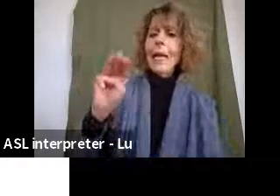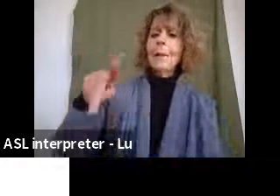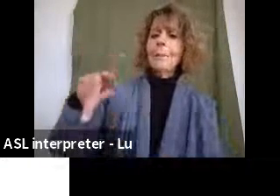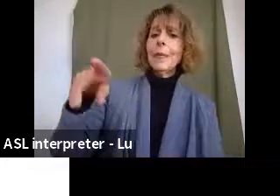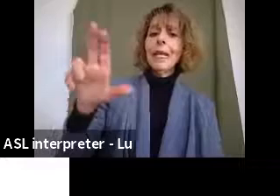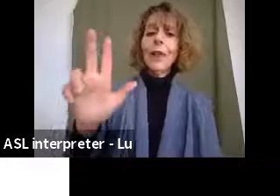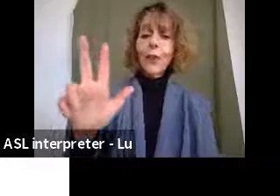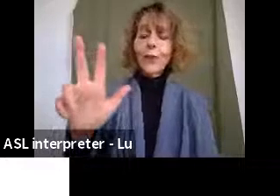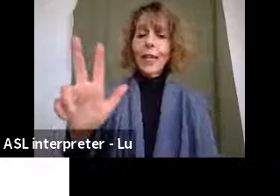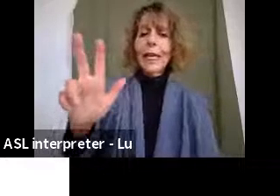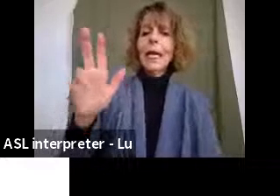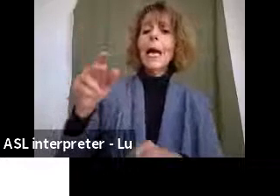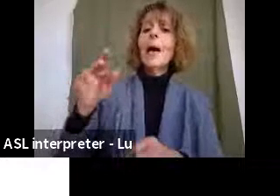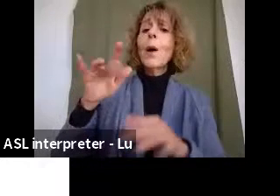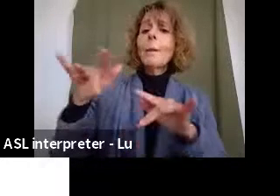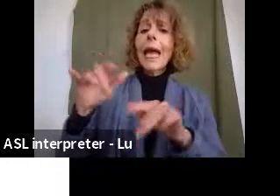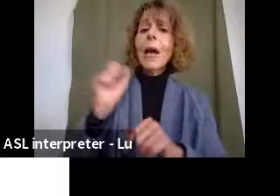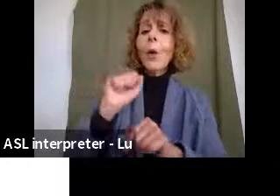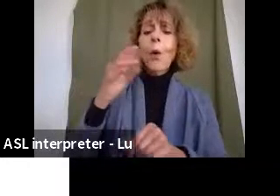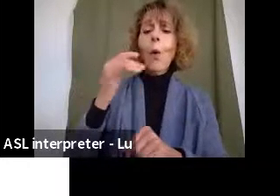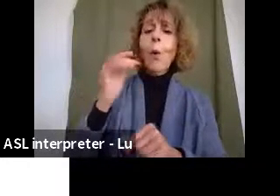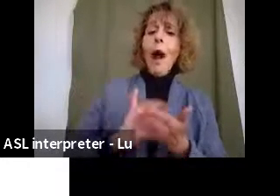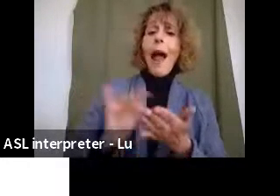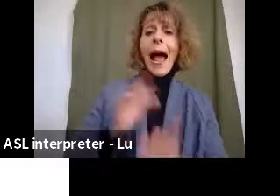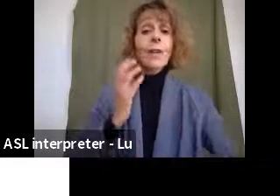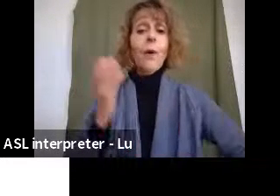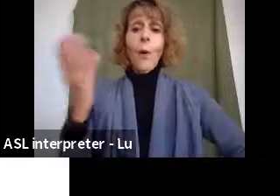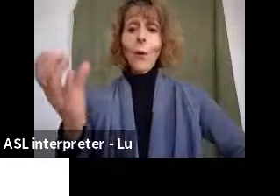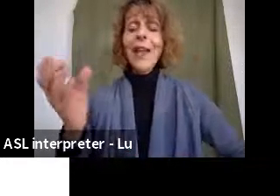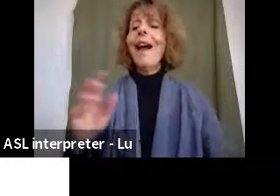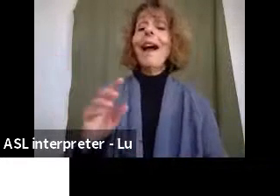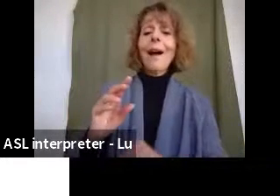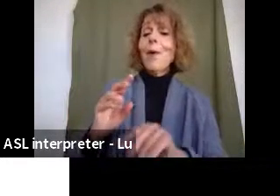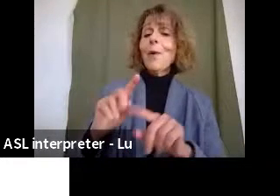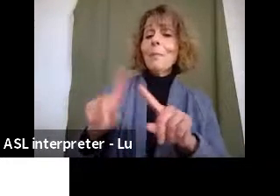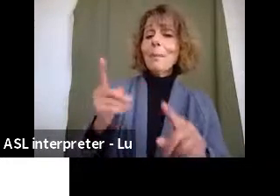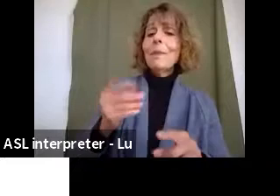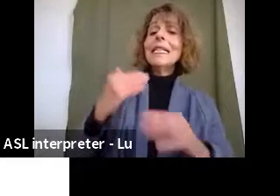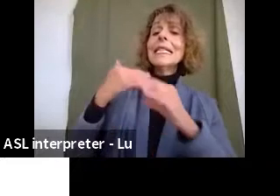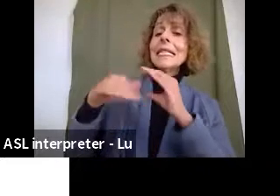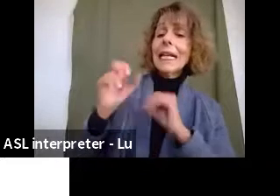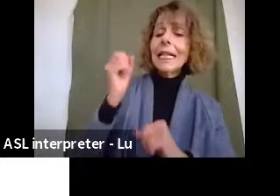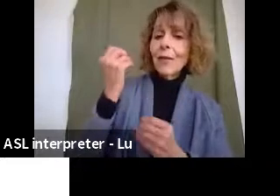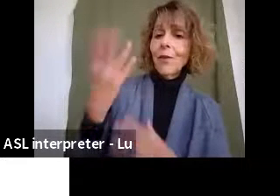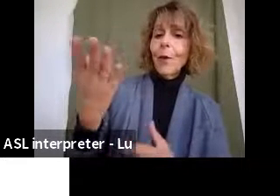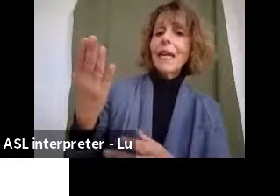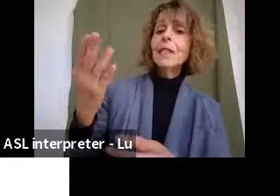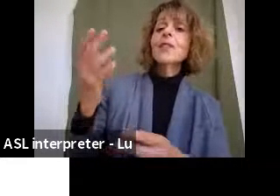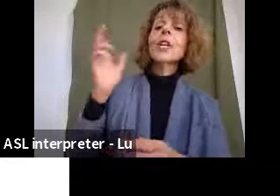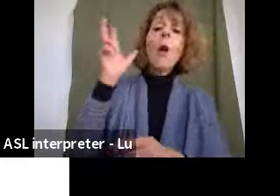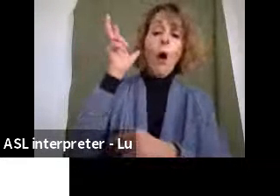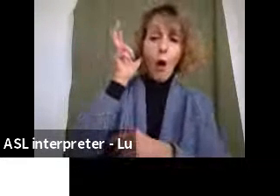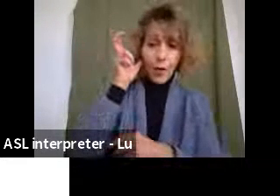but an audio file that is accessible might be another auxiliary aid. How